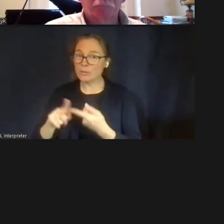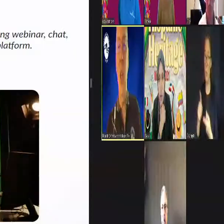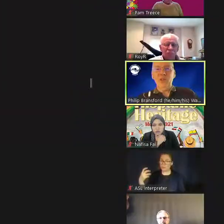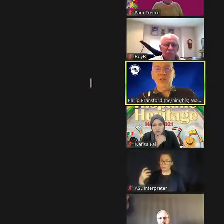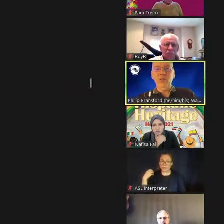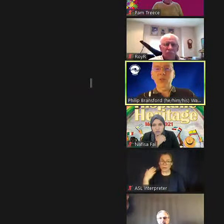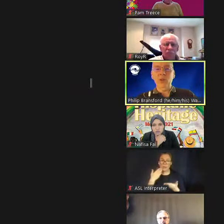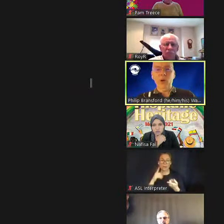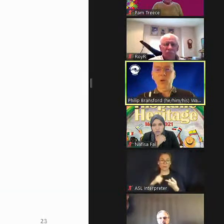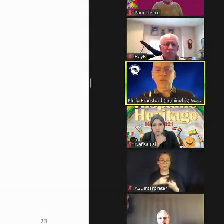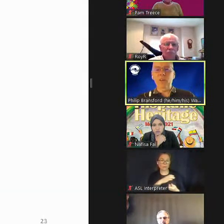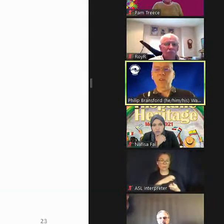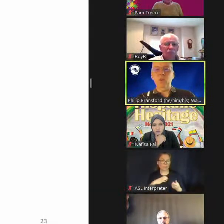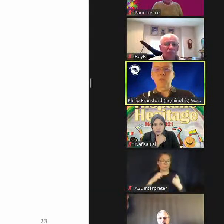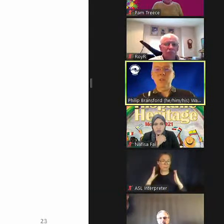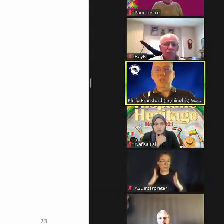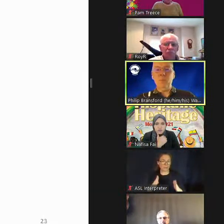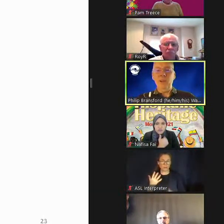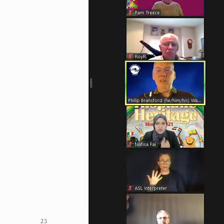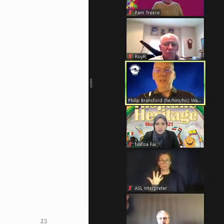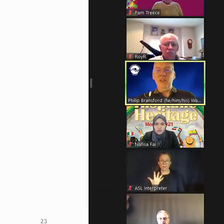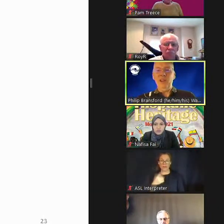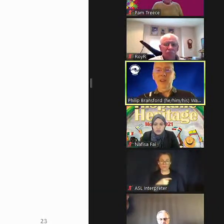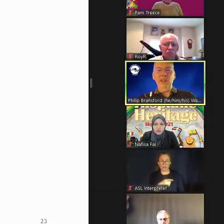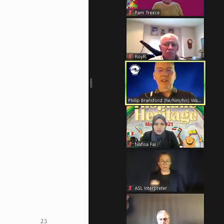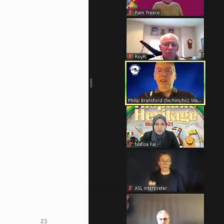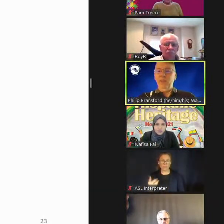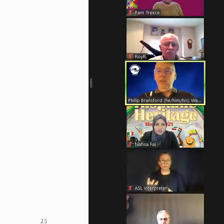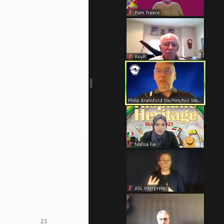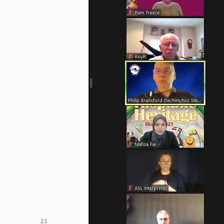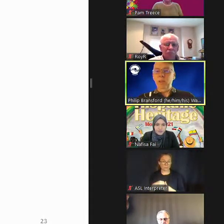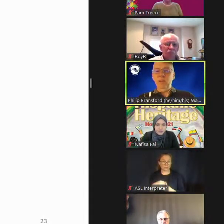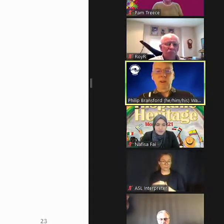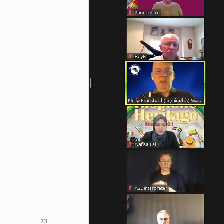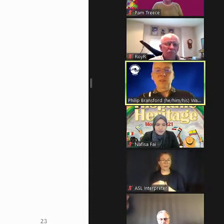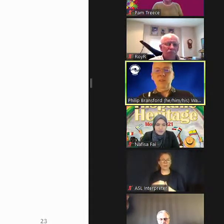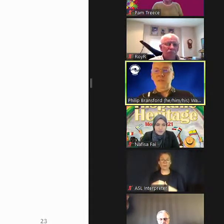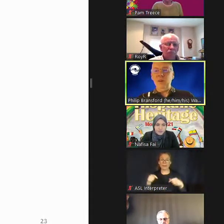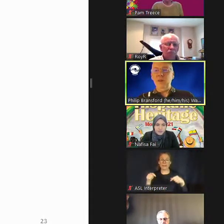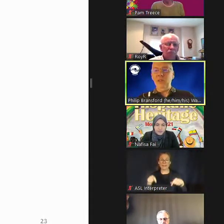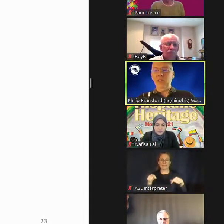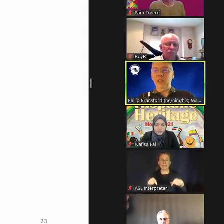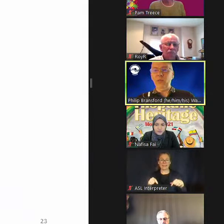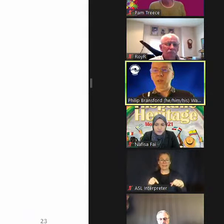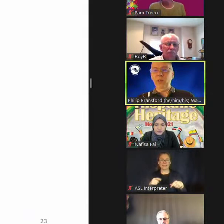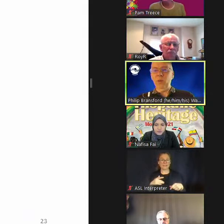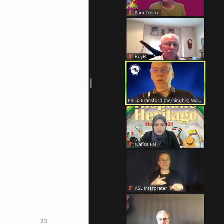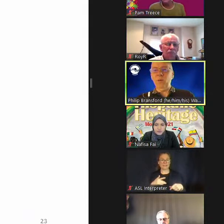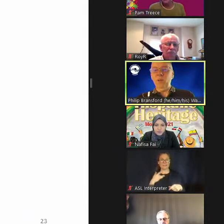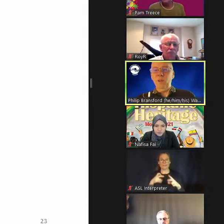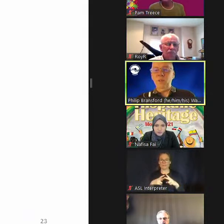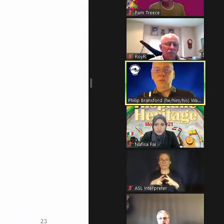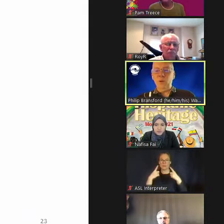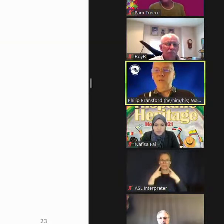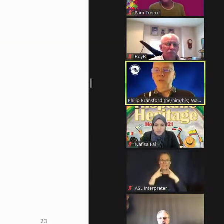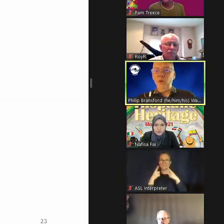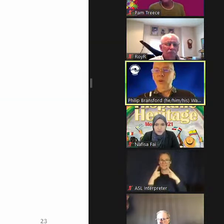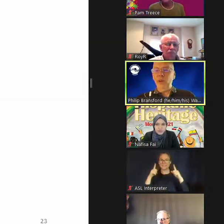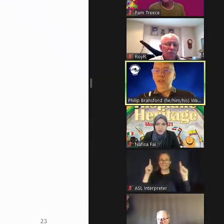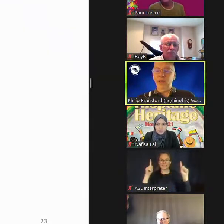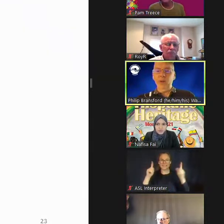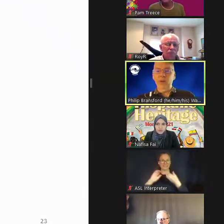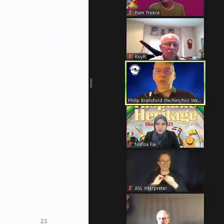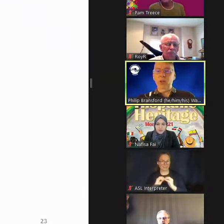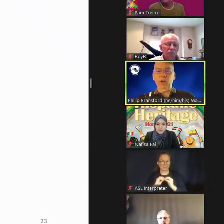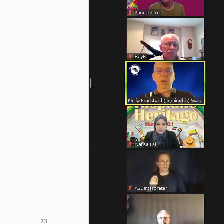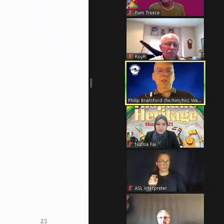County Commissioners, all 5 of you participating today. This has been, I think, a very successful town hall, the 3rd of 4,